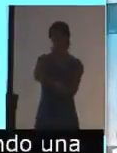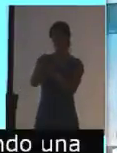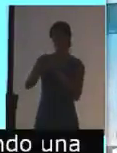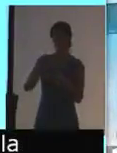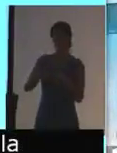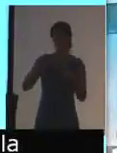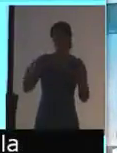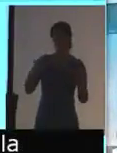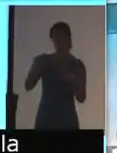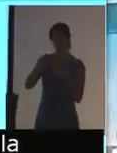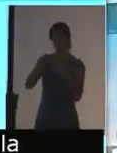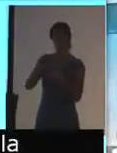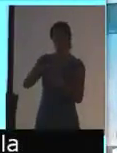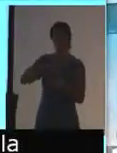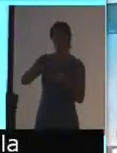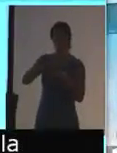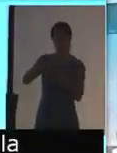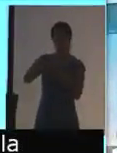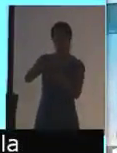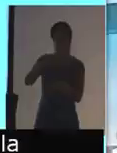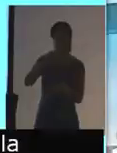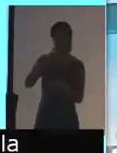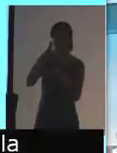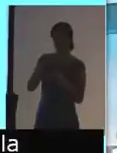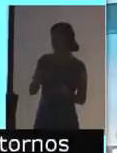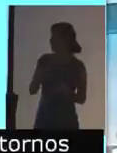the improvement of our